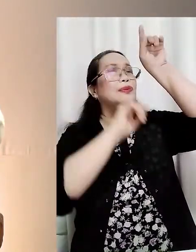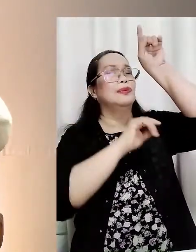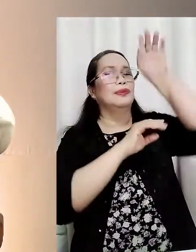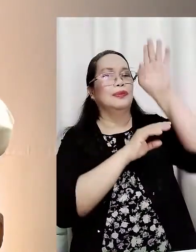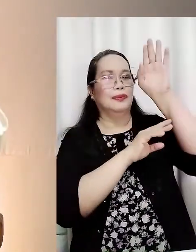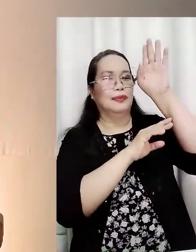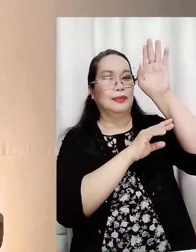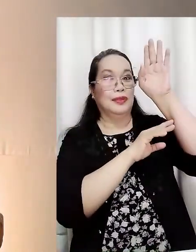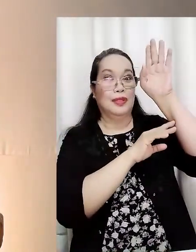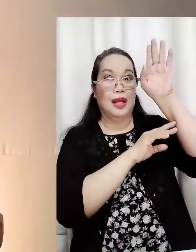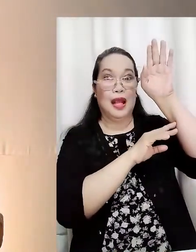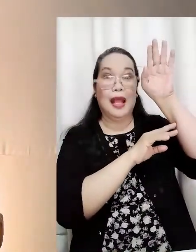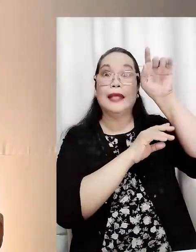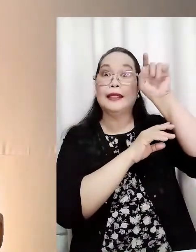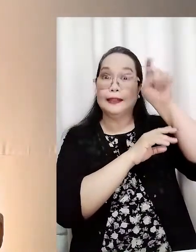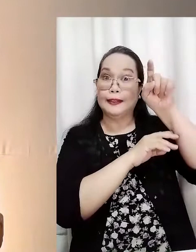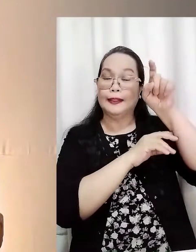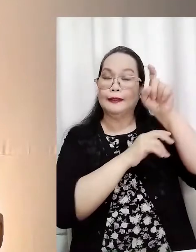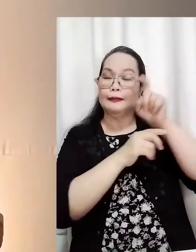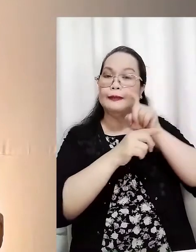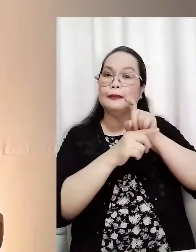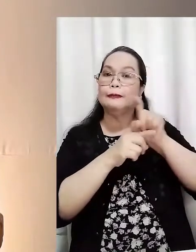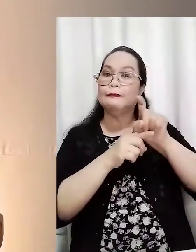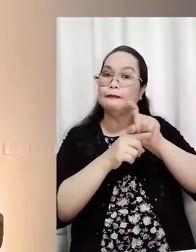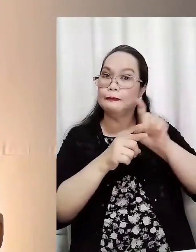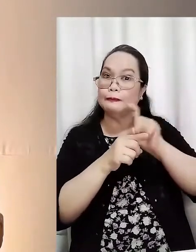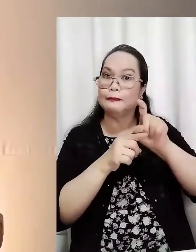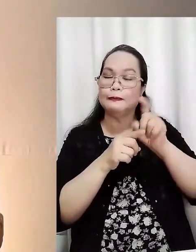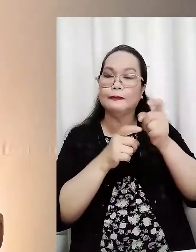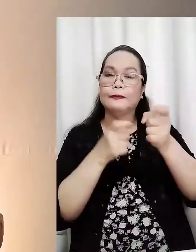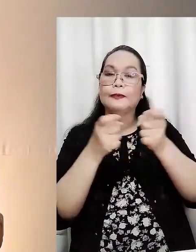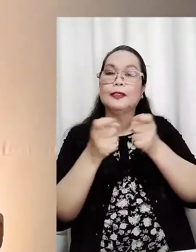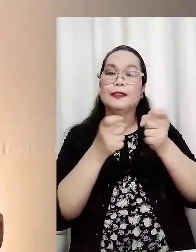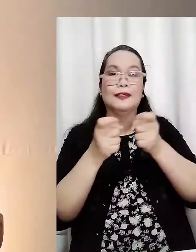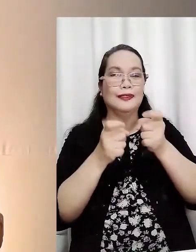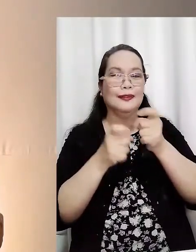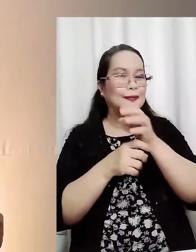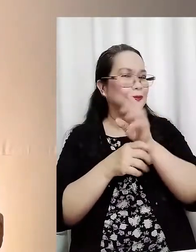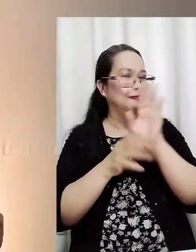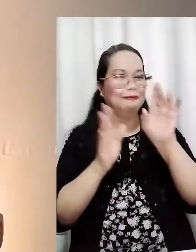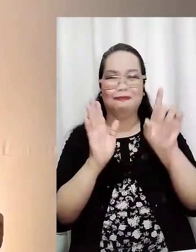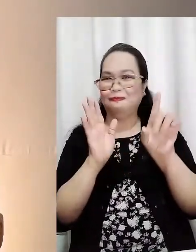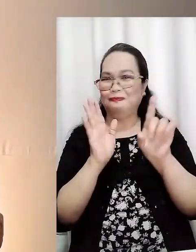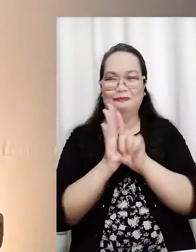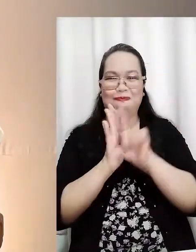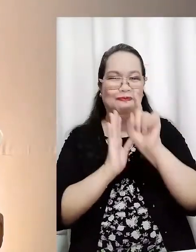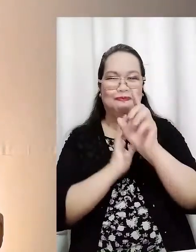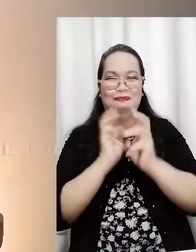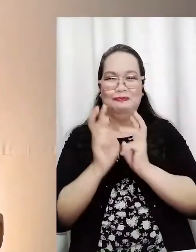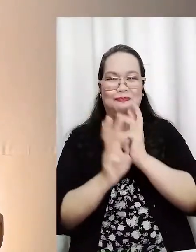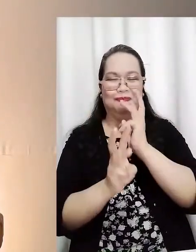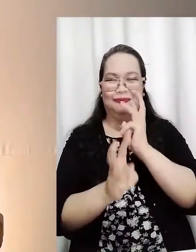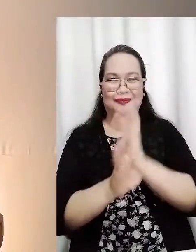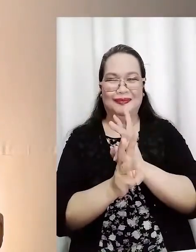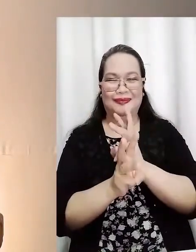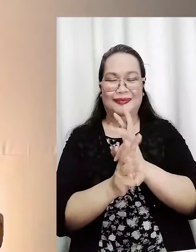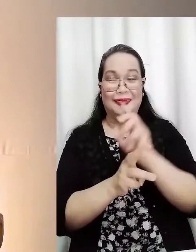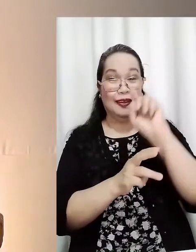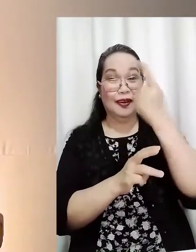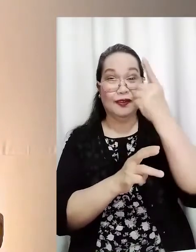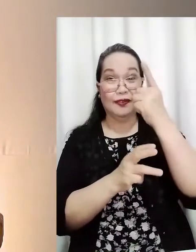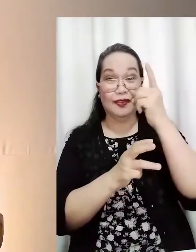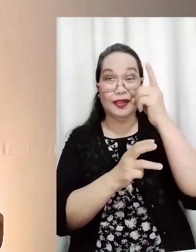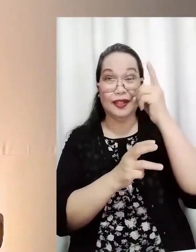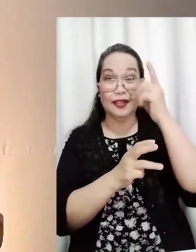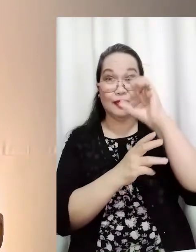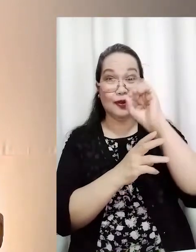abstinence from these things of the world. Paul reminds us that in 1 Corinthians chapter 16